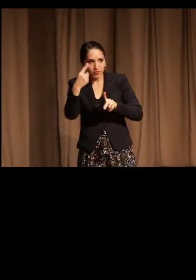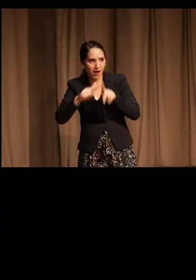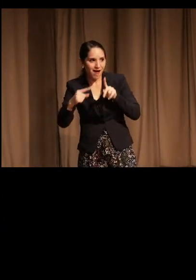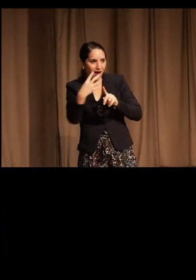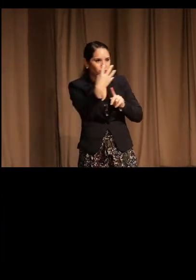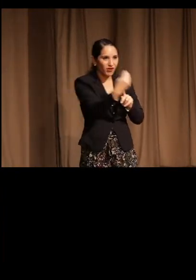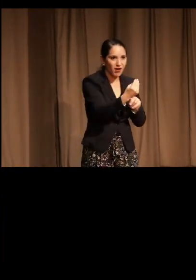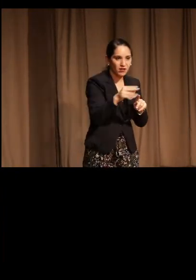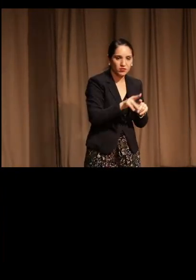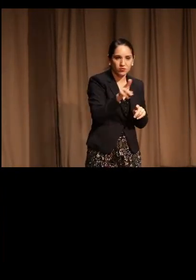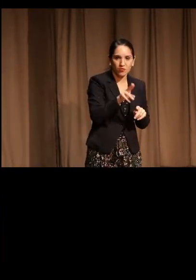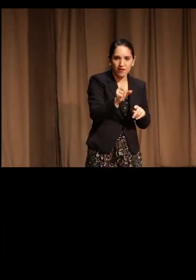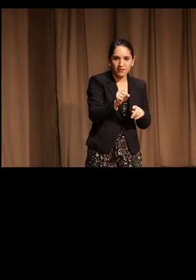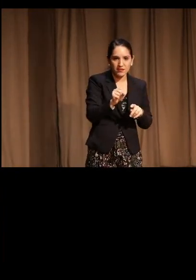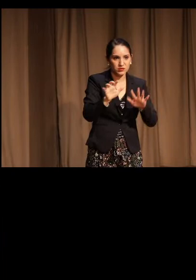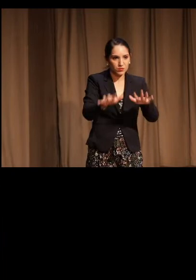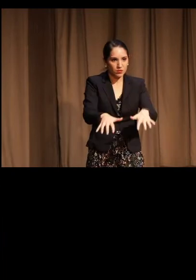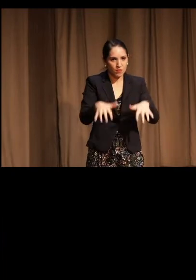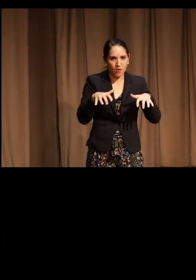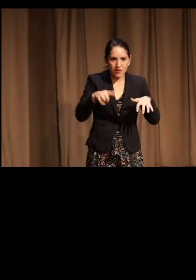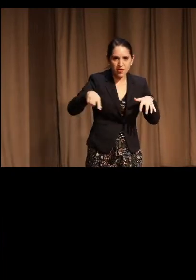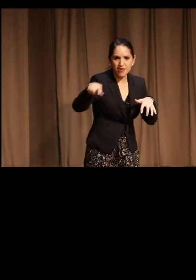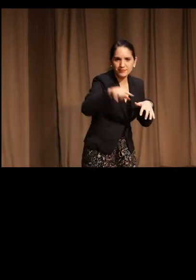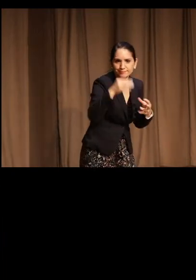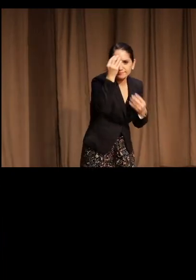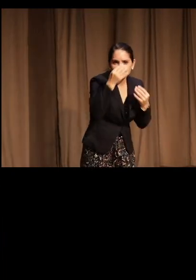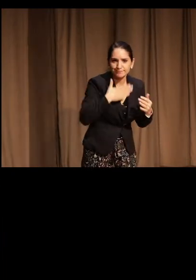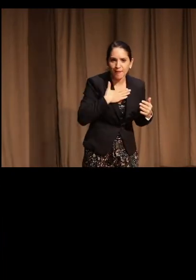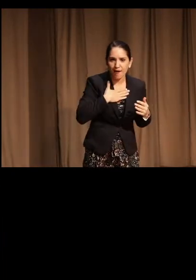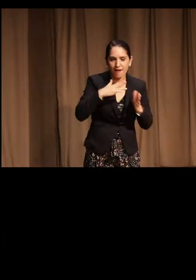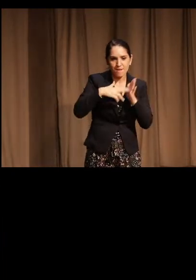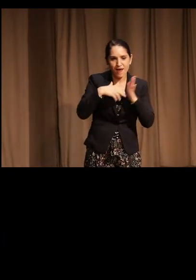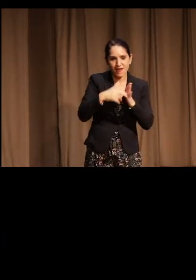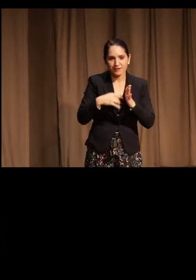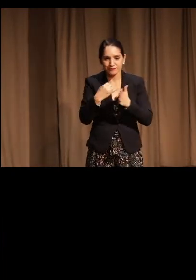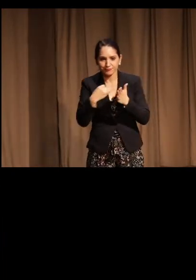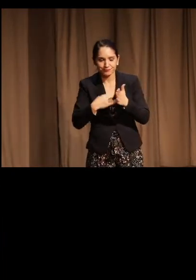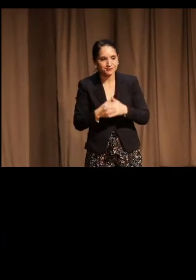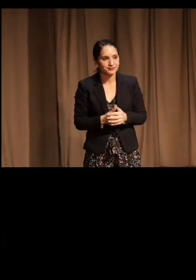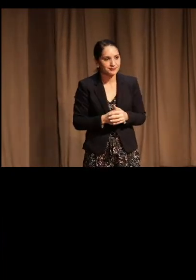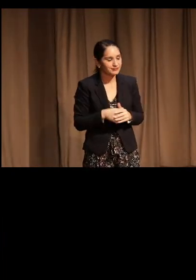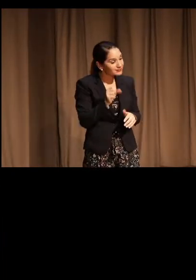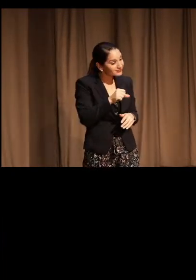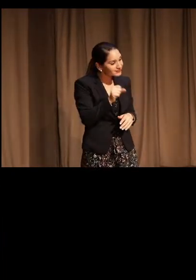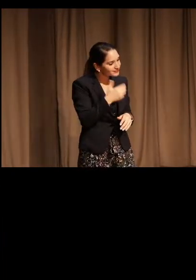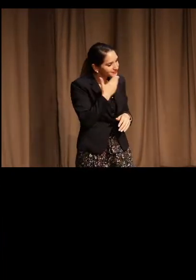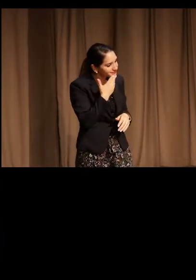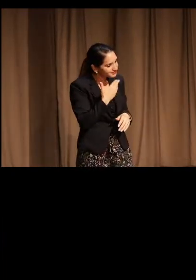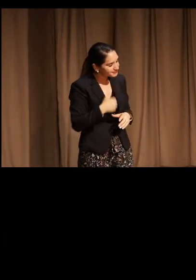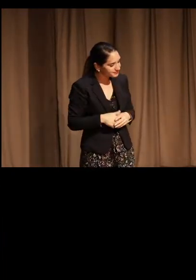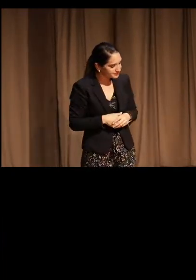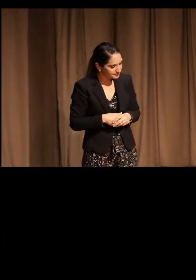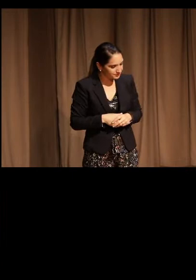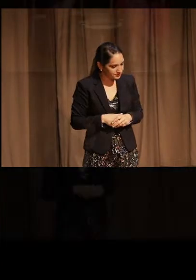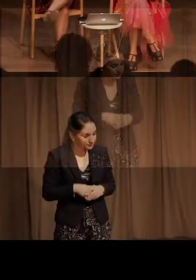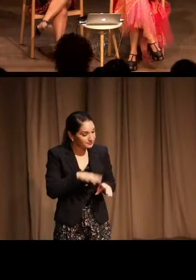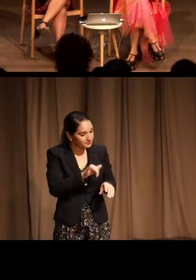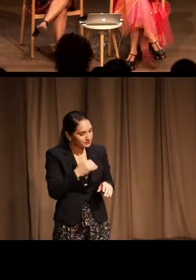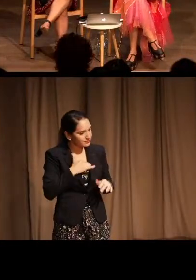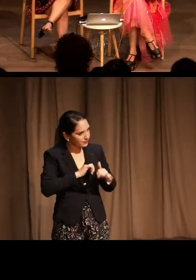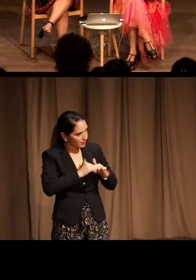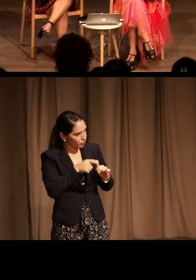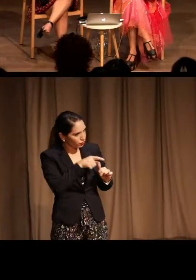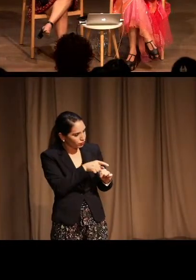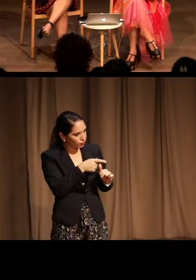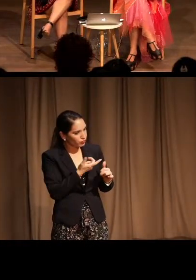an U.S. audience. Yeah, and I think that's how, yes, thank you. I think that's how you